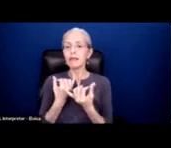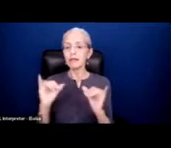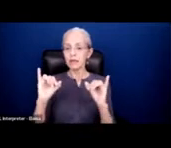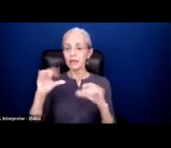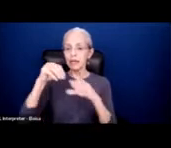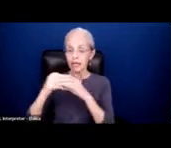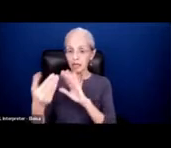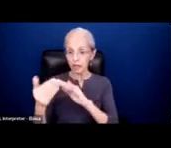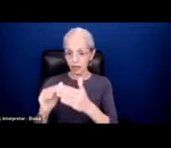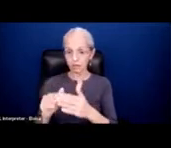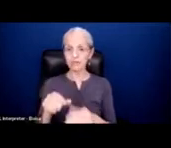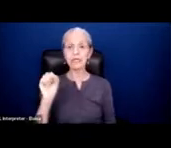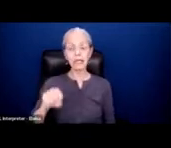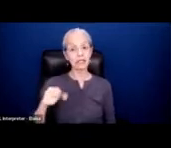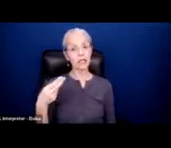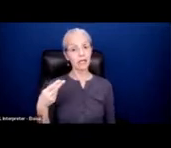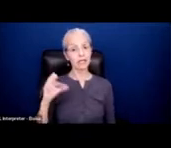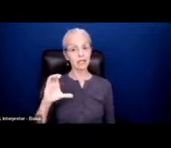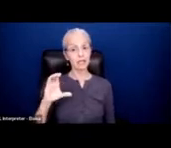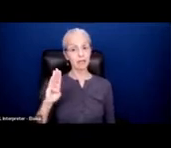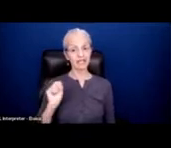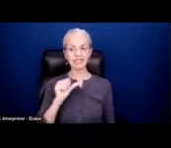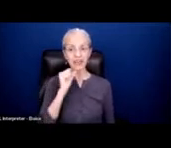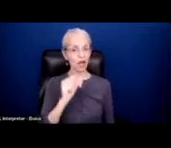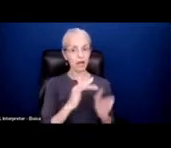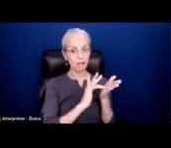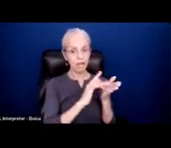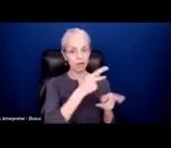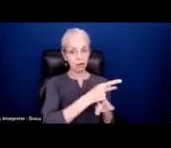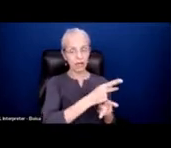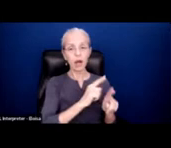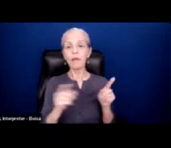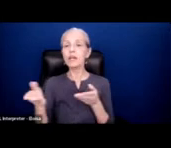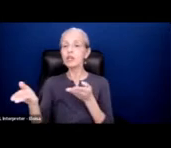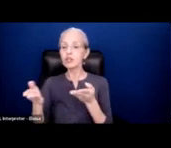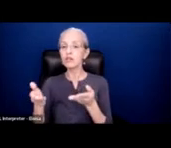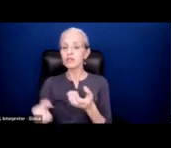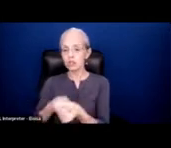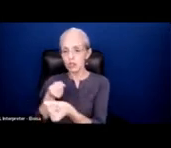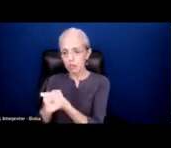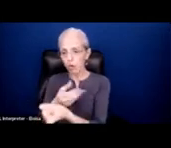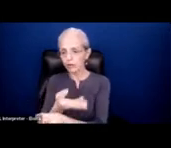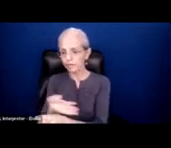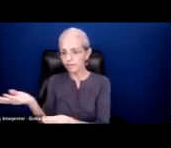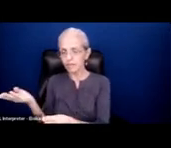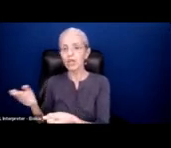And while HCBS is not medical care, these services do support users' health and well-being.